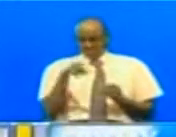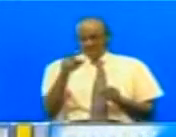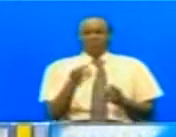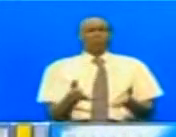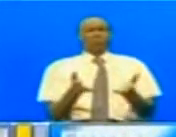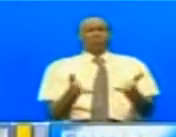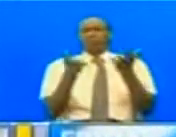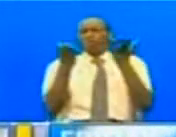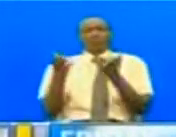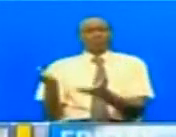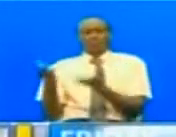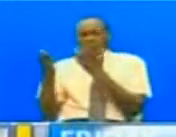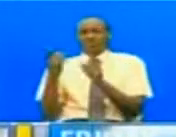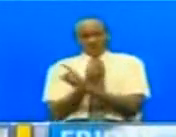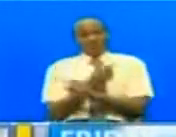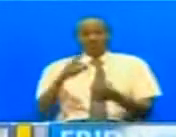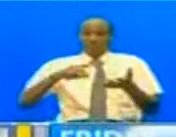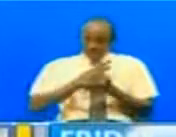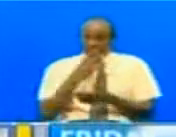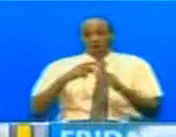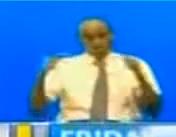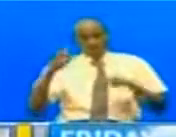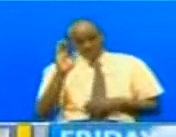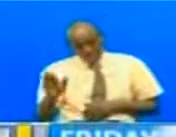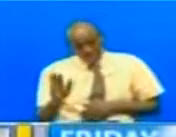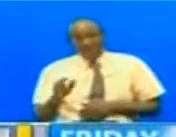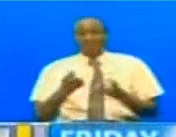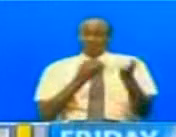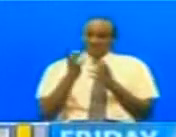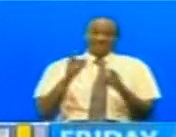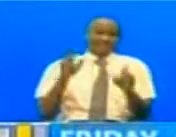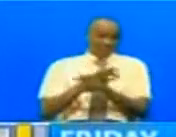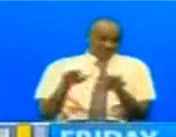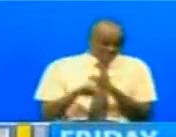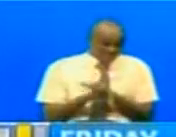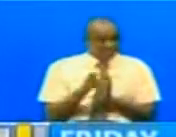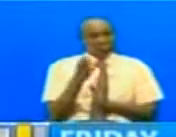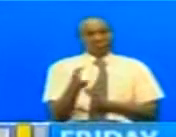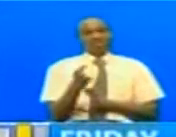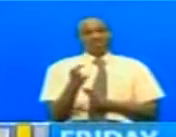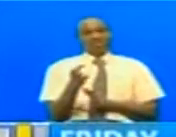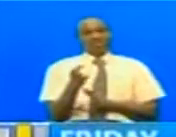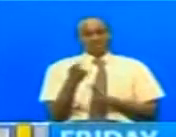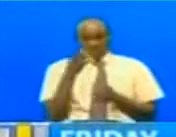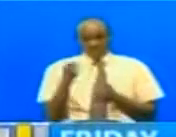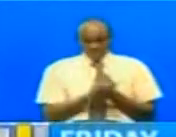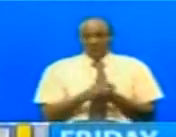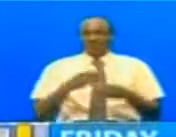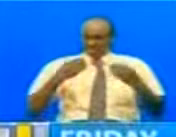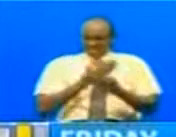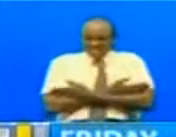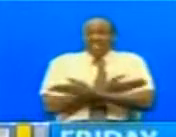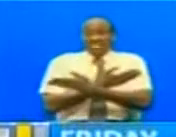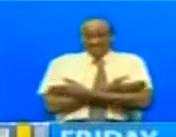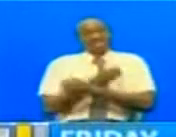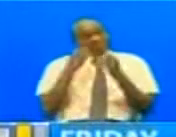He acts in that way for each promotion. He pays his opponents a business expense. He has a percentage of every hot dog and t-shirt sold in the